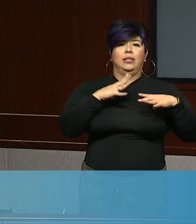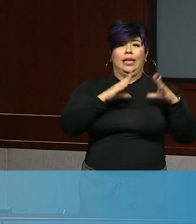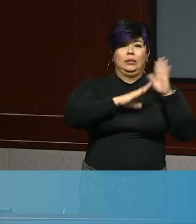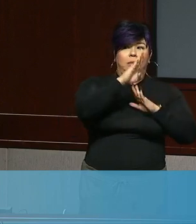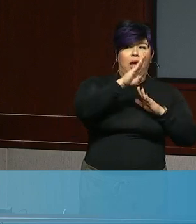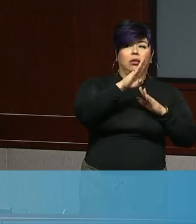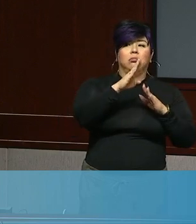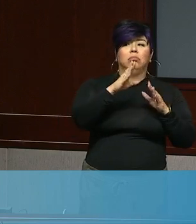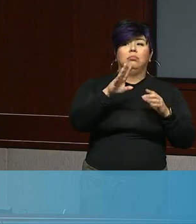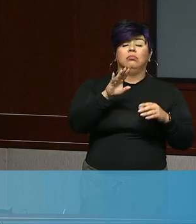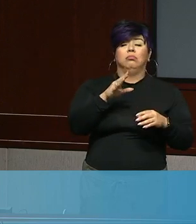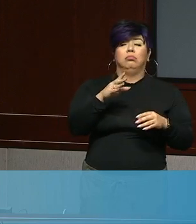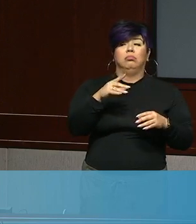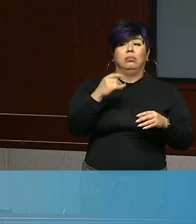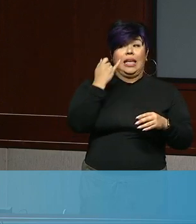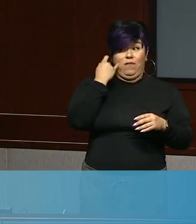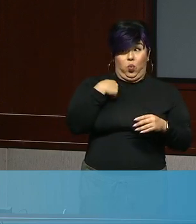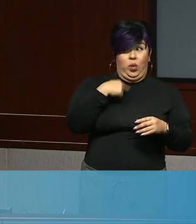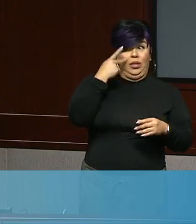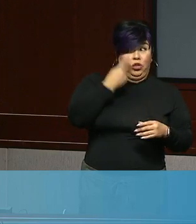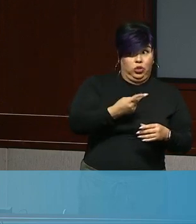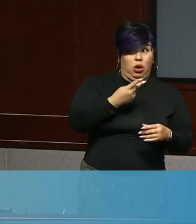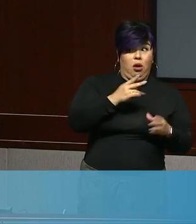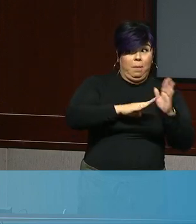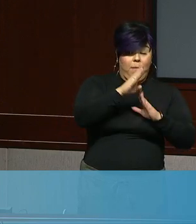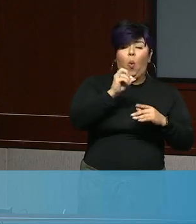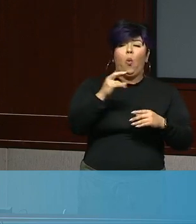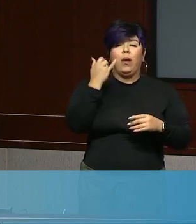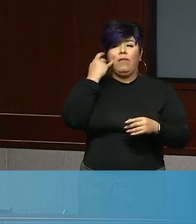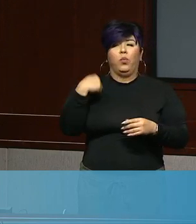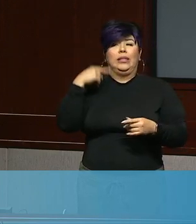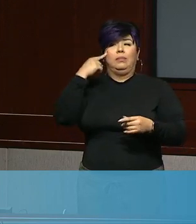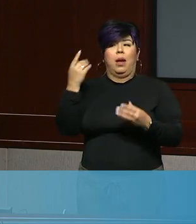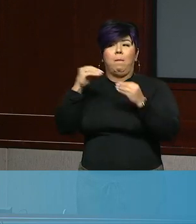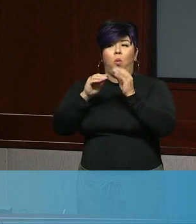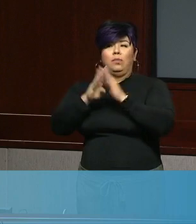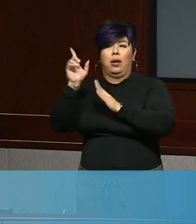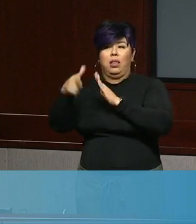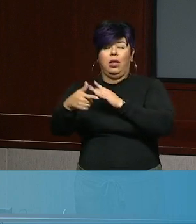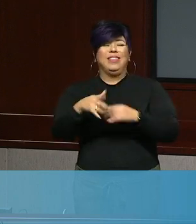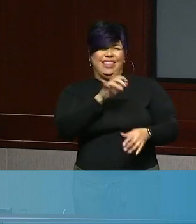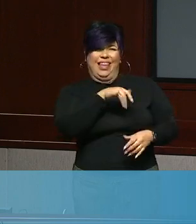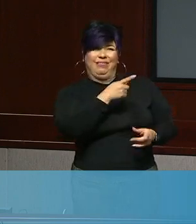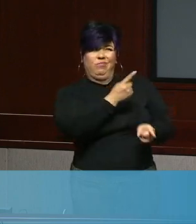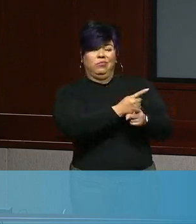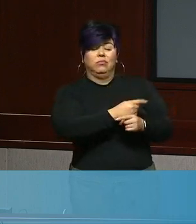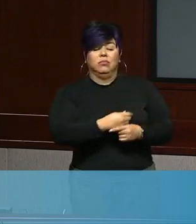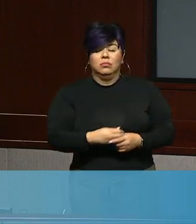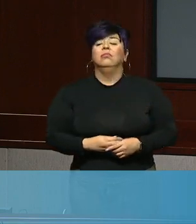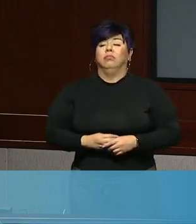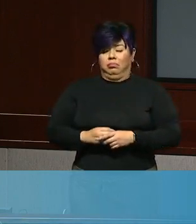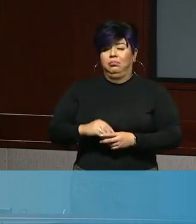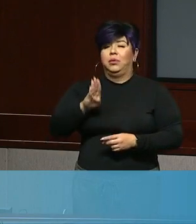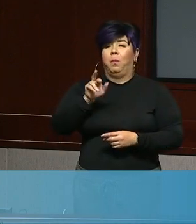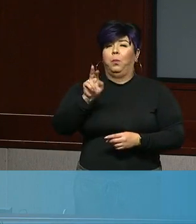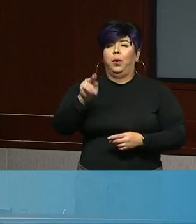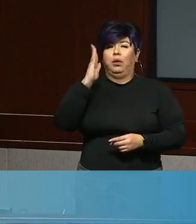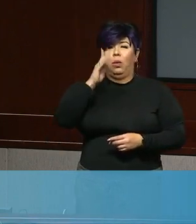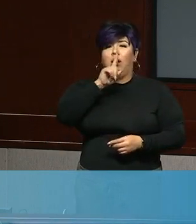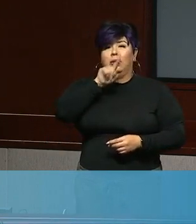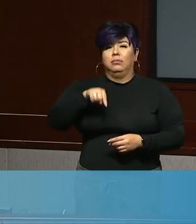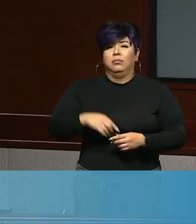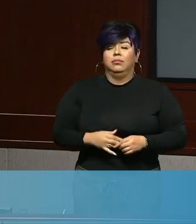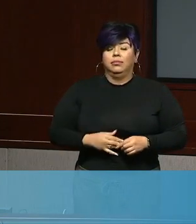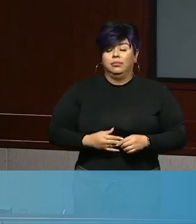not we expect to see anything related to flu season. Yes, exactly. Okay, we'll have Bryn respond.